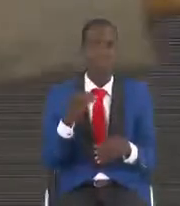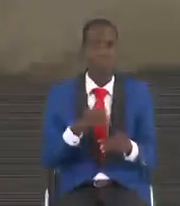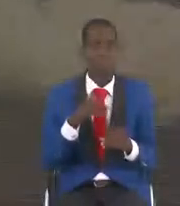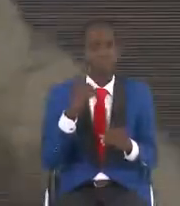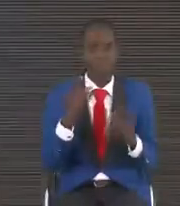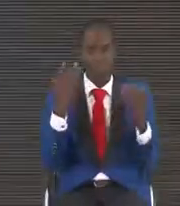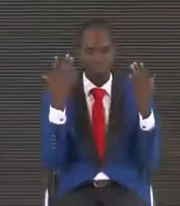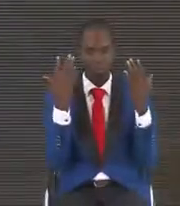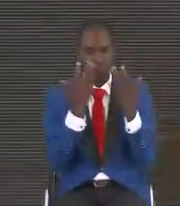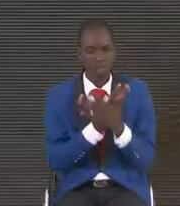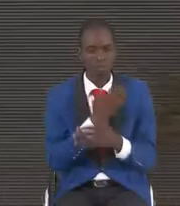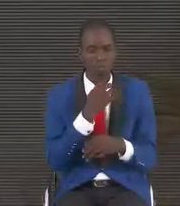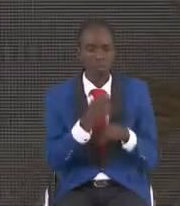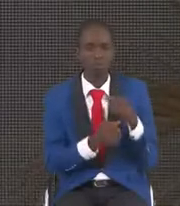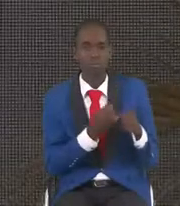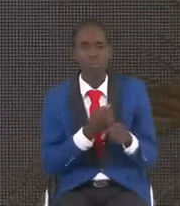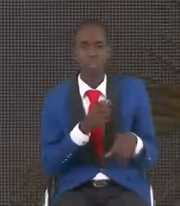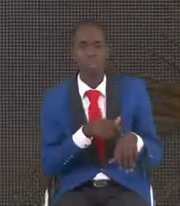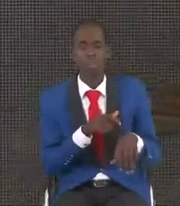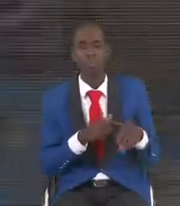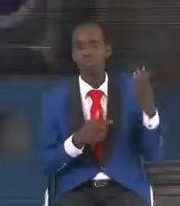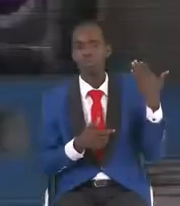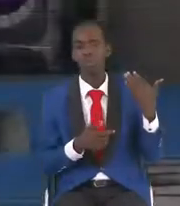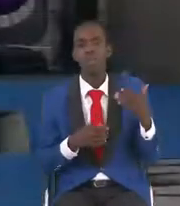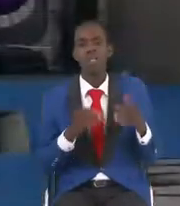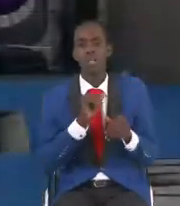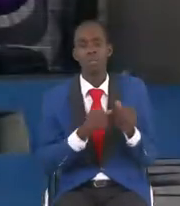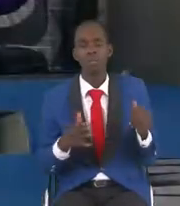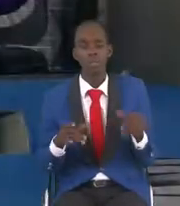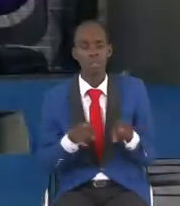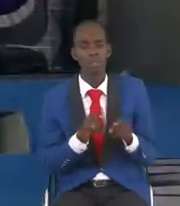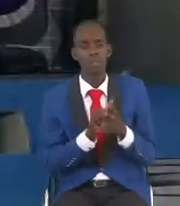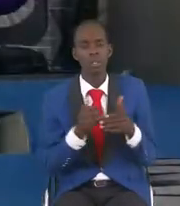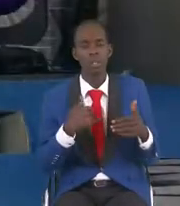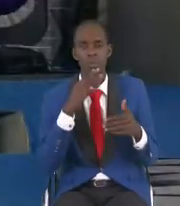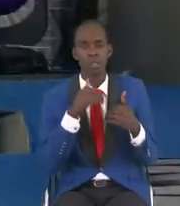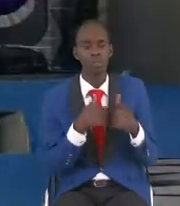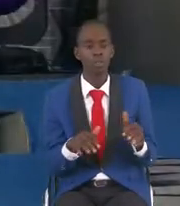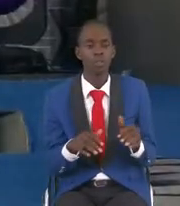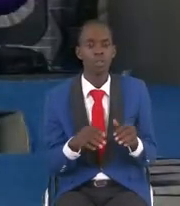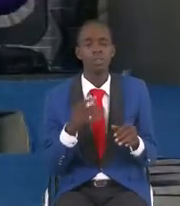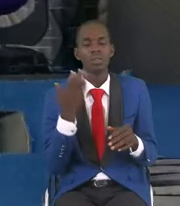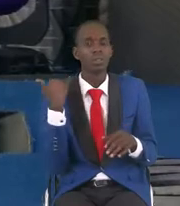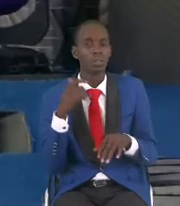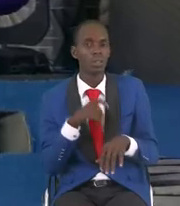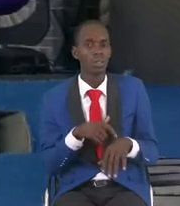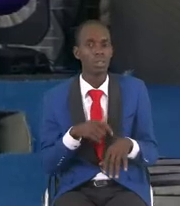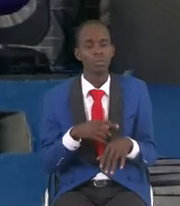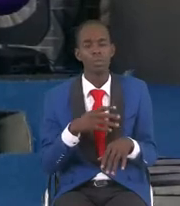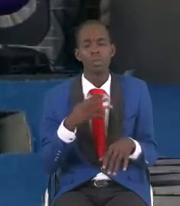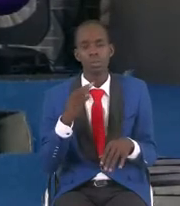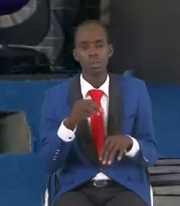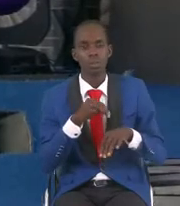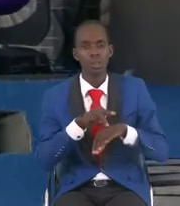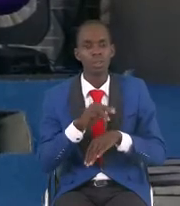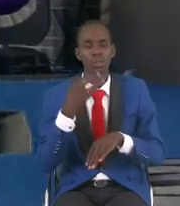ages, all those things have been lost. In the dark ages, the message of salvation, the message of holiness, the message